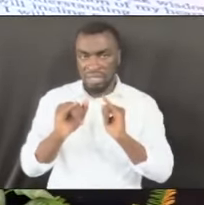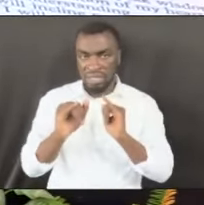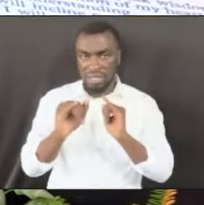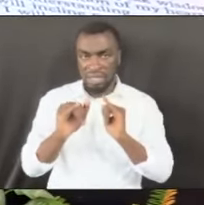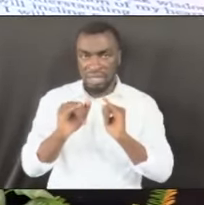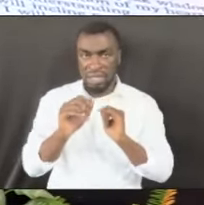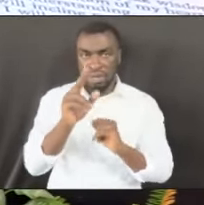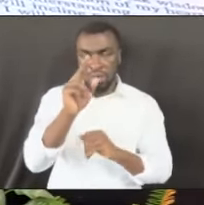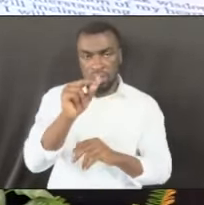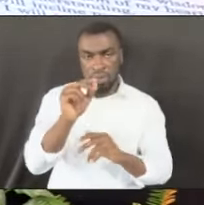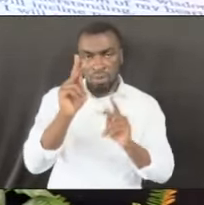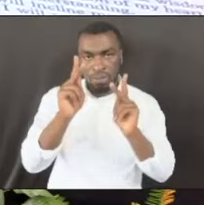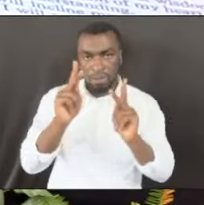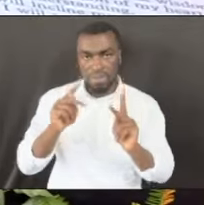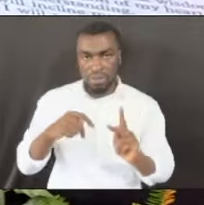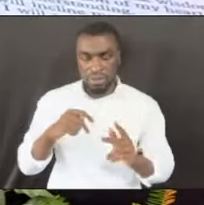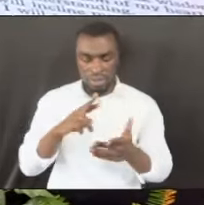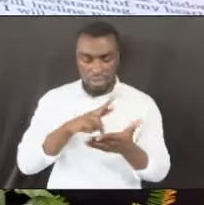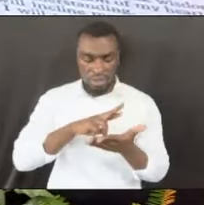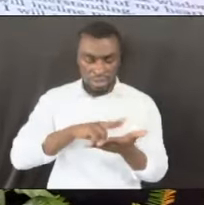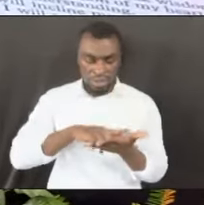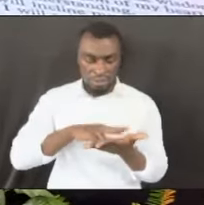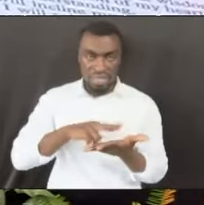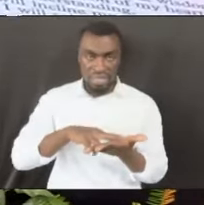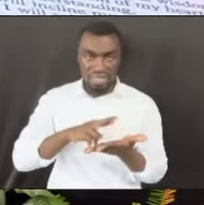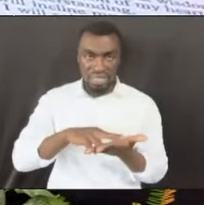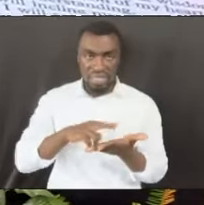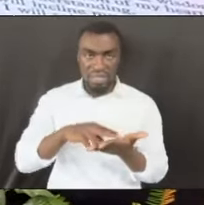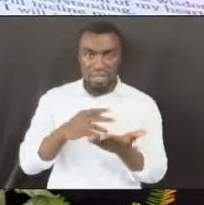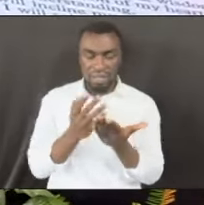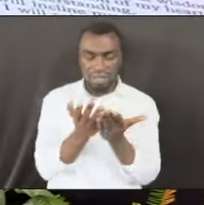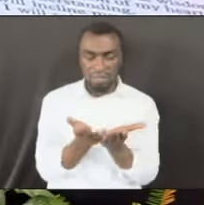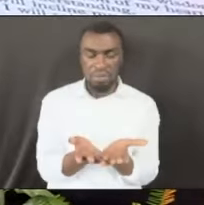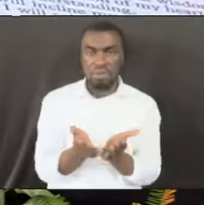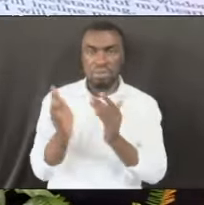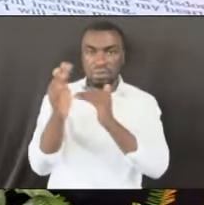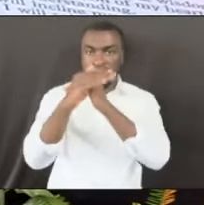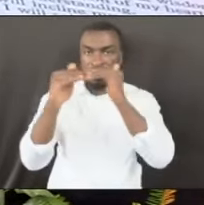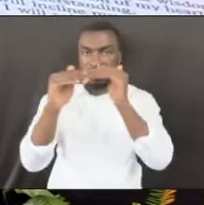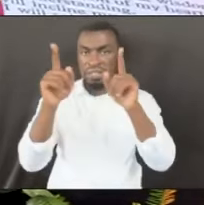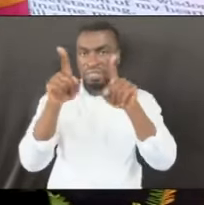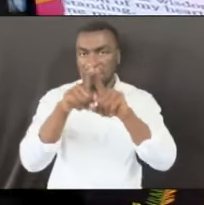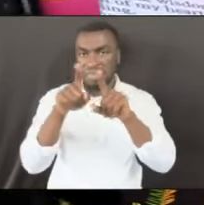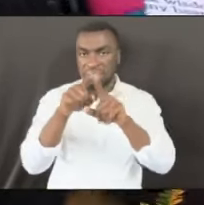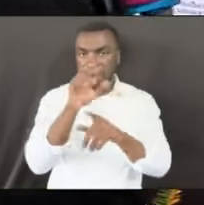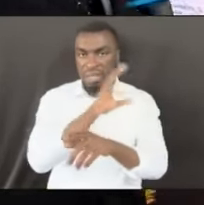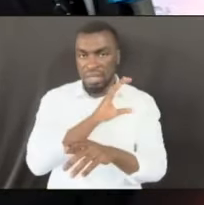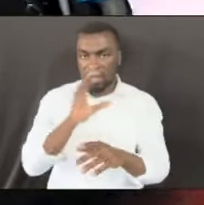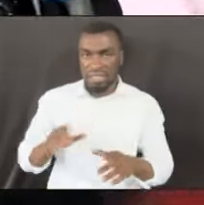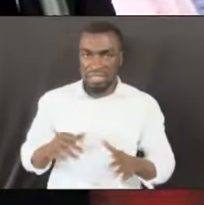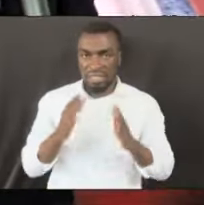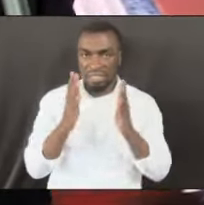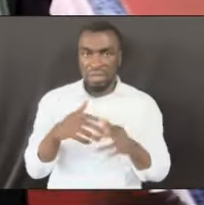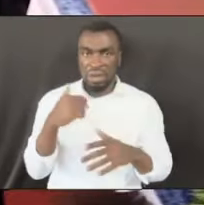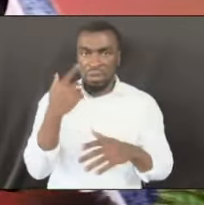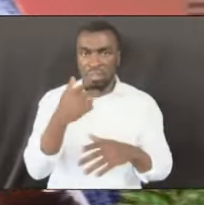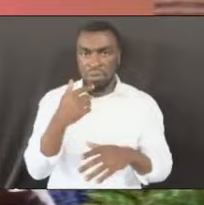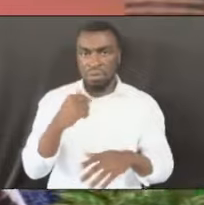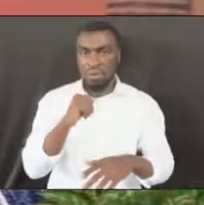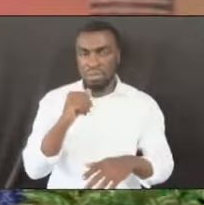one will be registered in the books of heaven as a Christian who has not a missionary spirit.